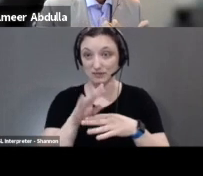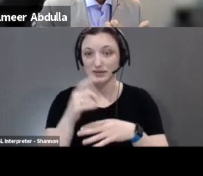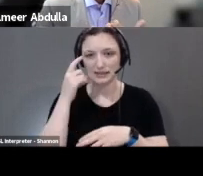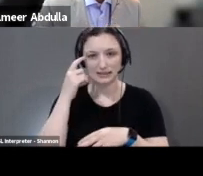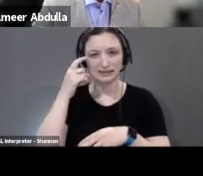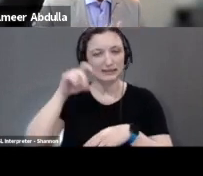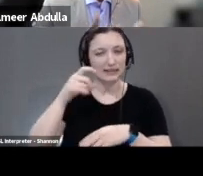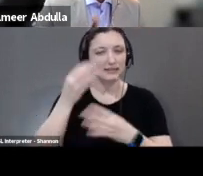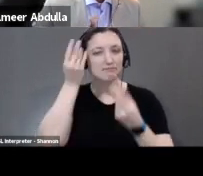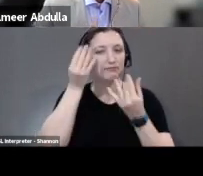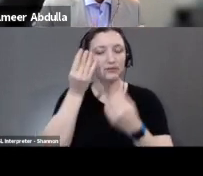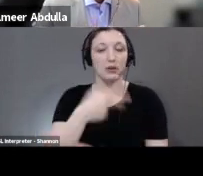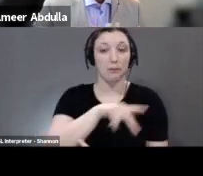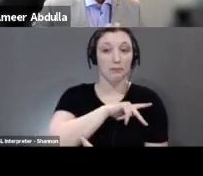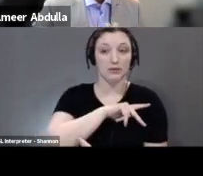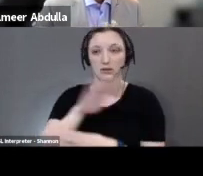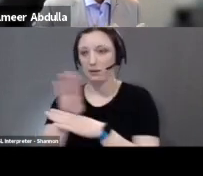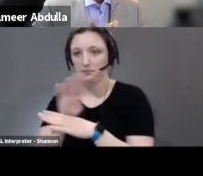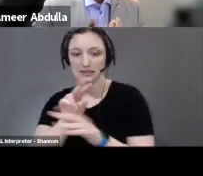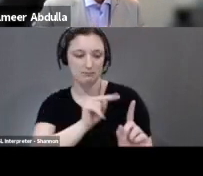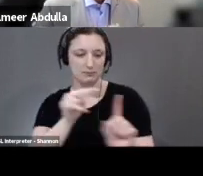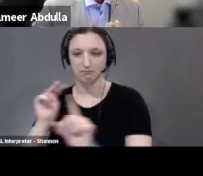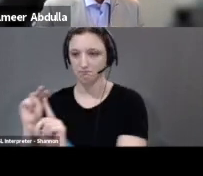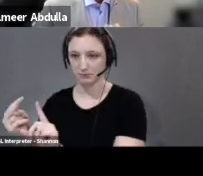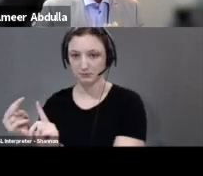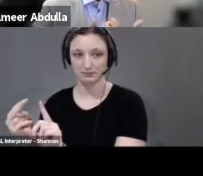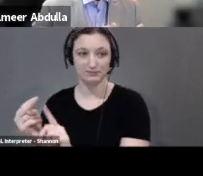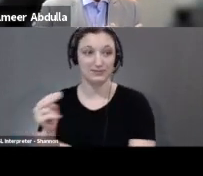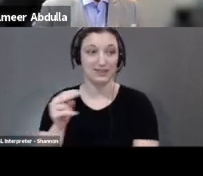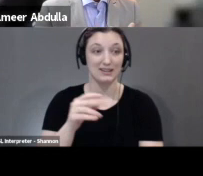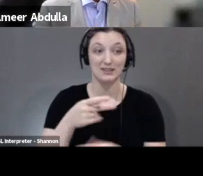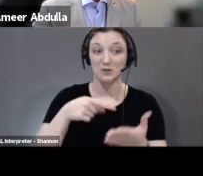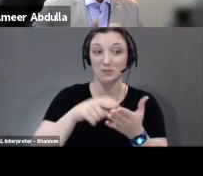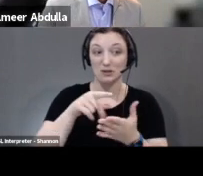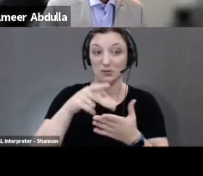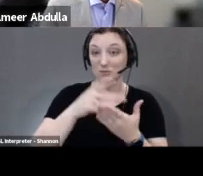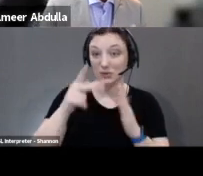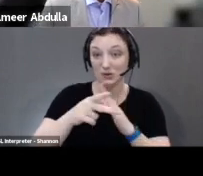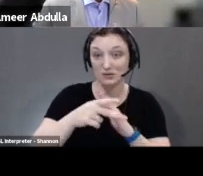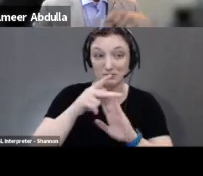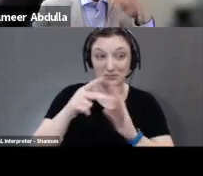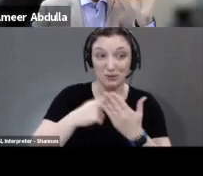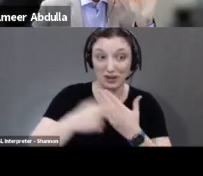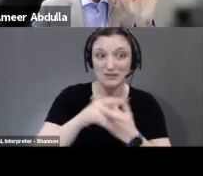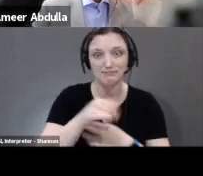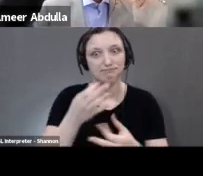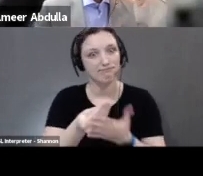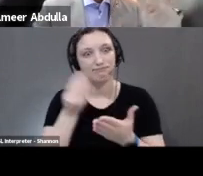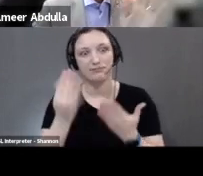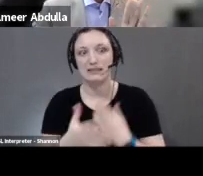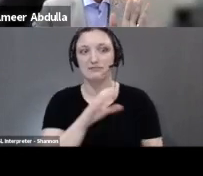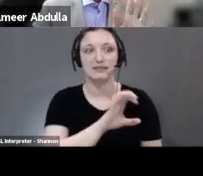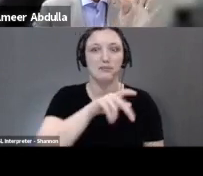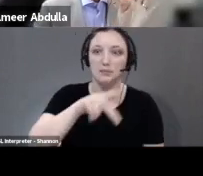corporate perspective. Payroll programs, they're expensive. CPP, EI, and EHT. If you do salary, then there's a portion